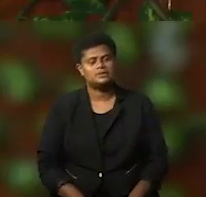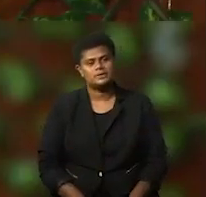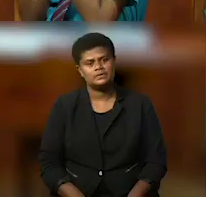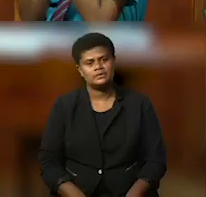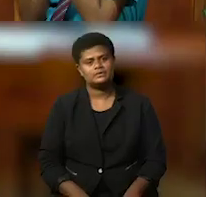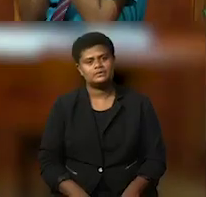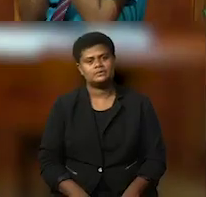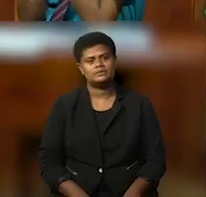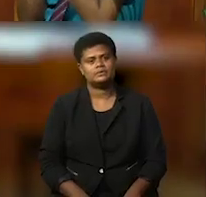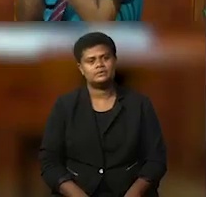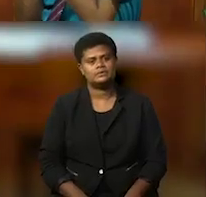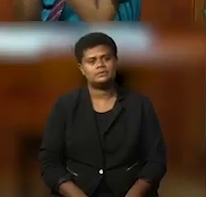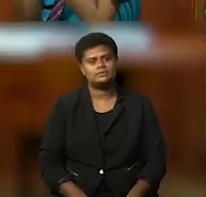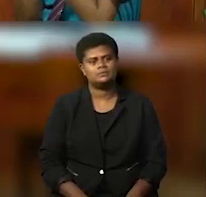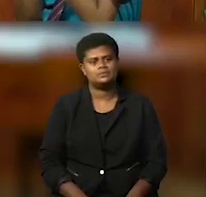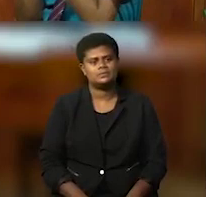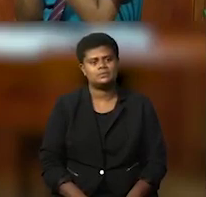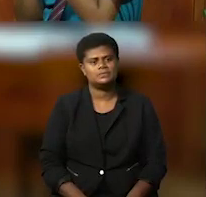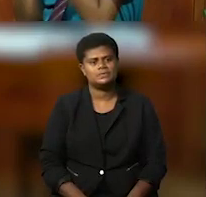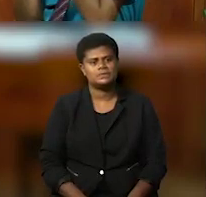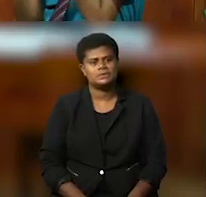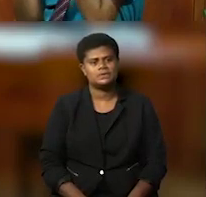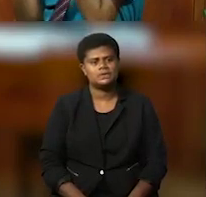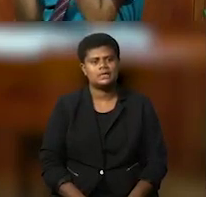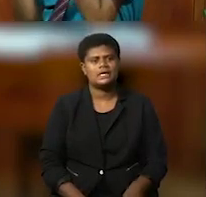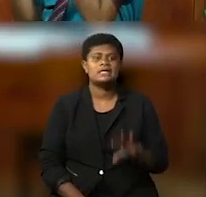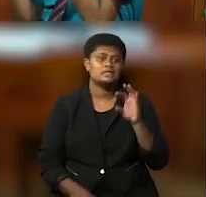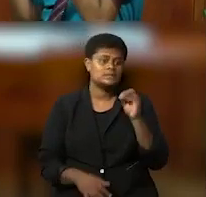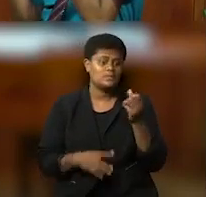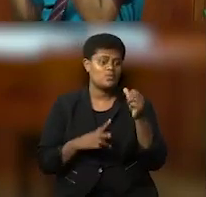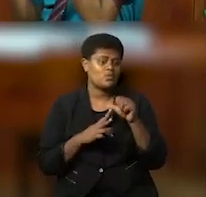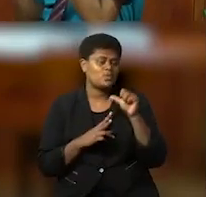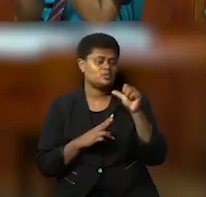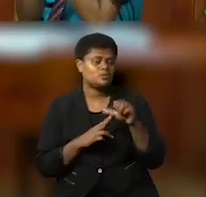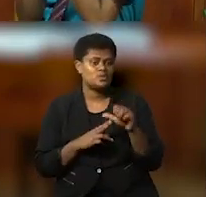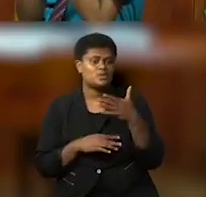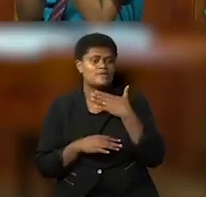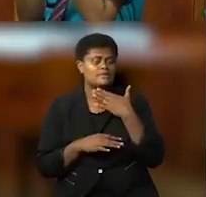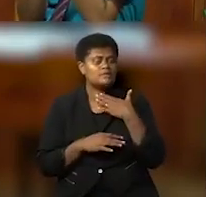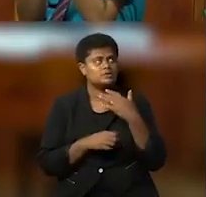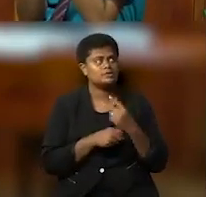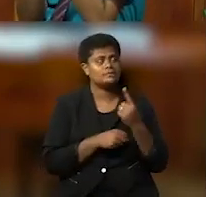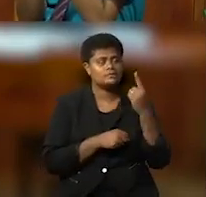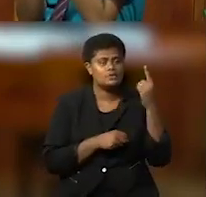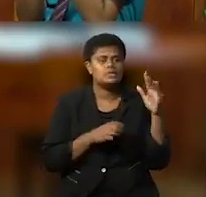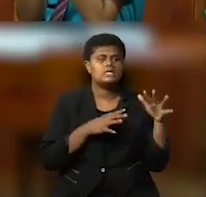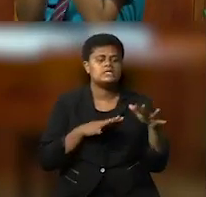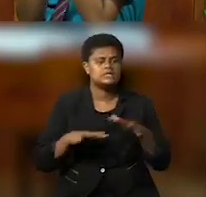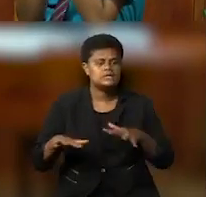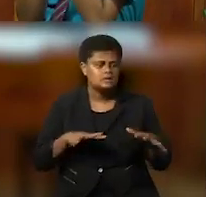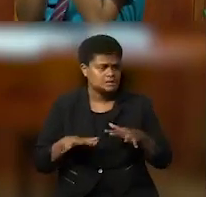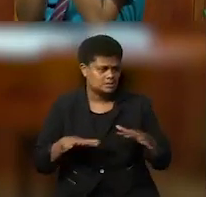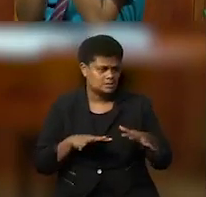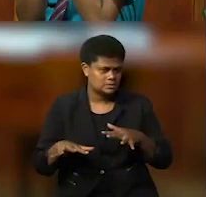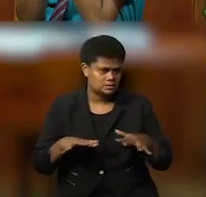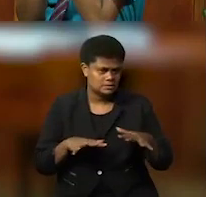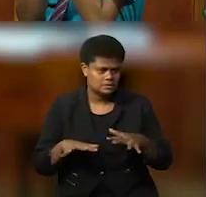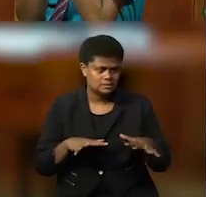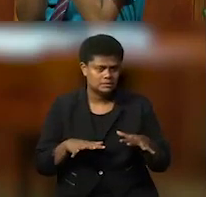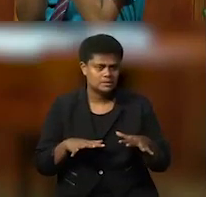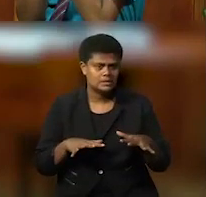heavens? Interesting. We've read as well that the voice of God shakes the heavens, not only the earth and the heavens. So, you